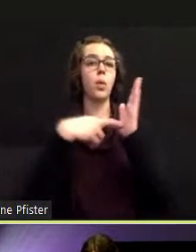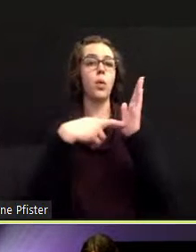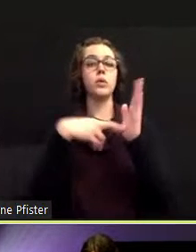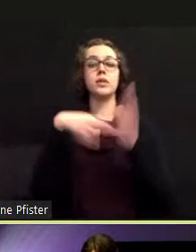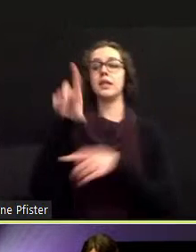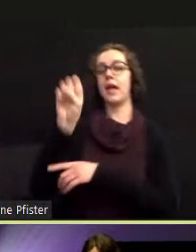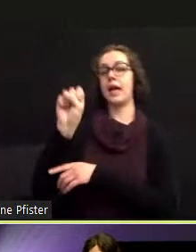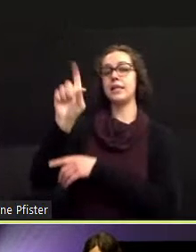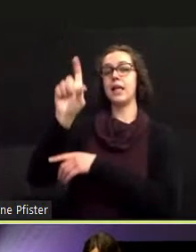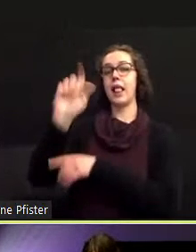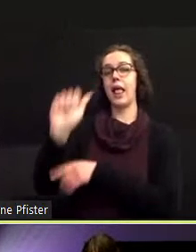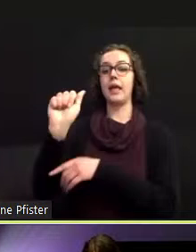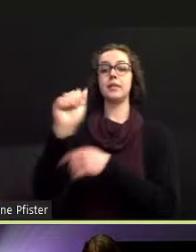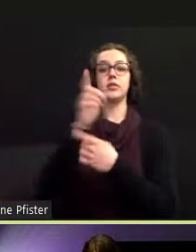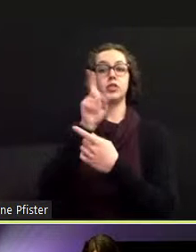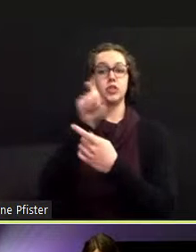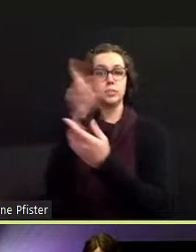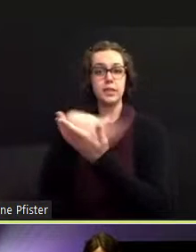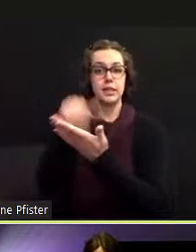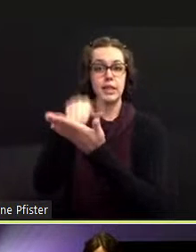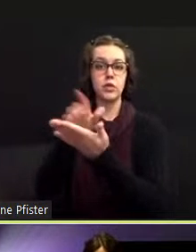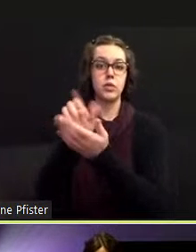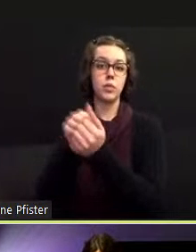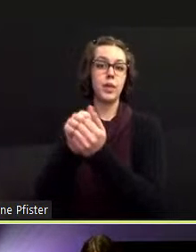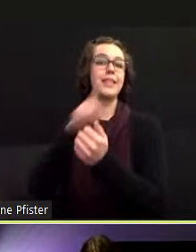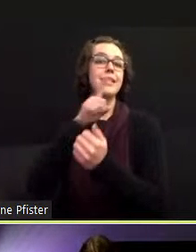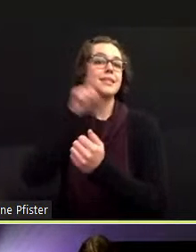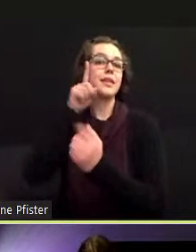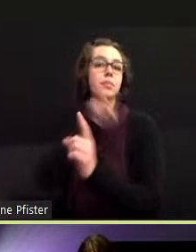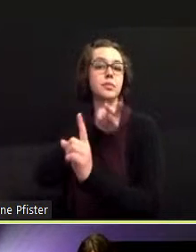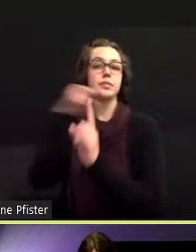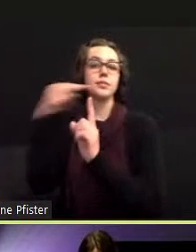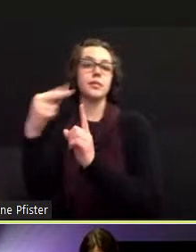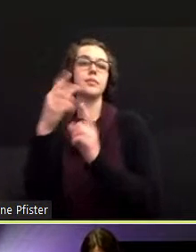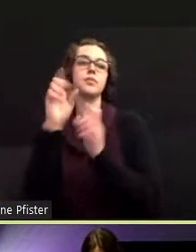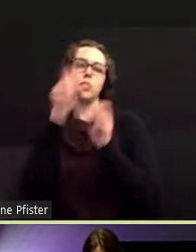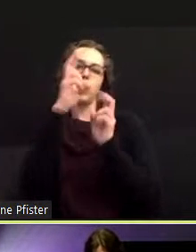deaf perspectives can and should be a part of how we honor Leila's legacy.